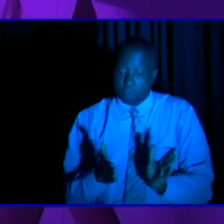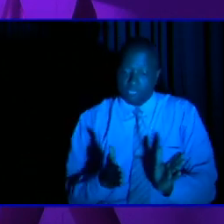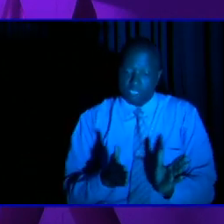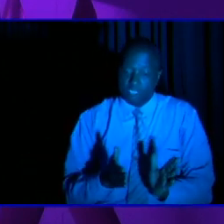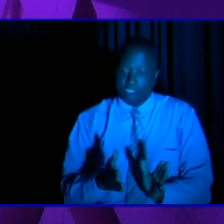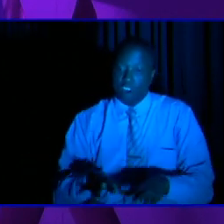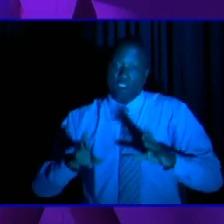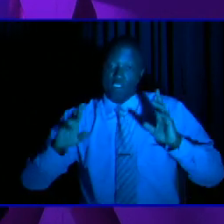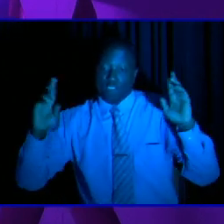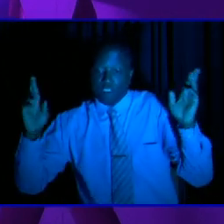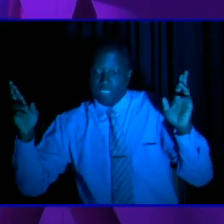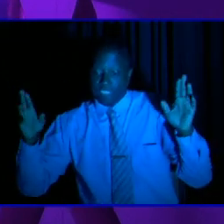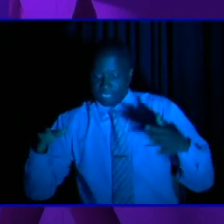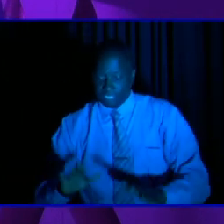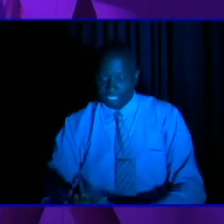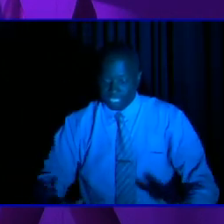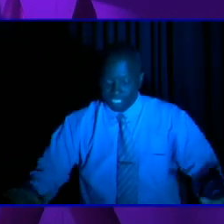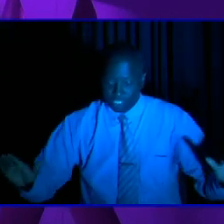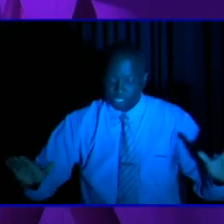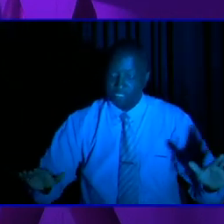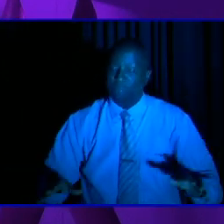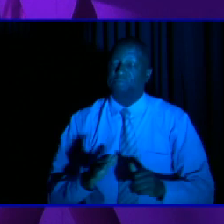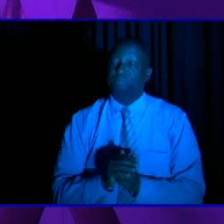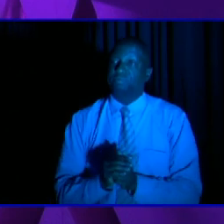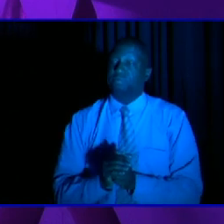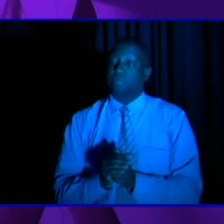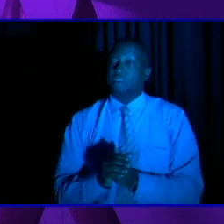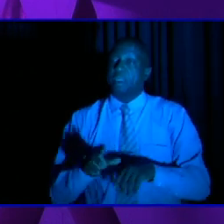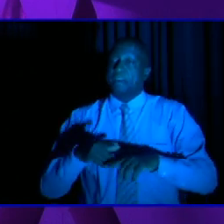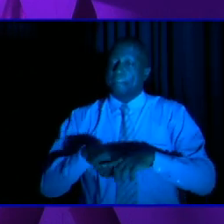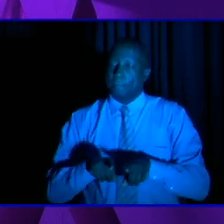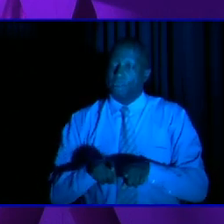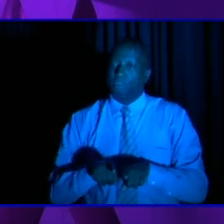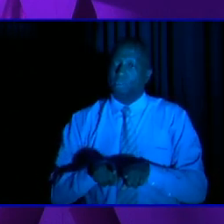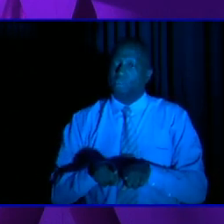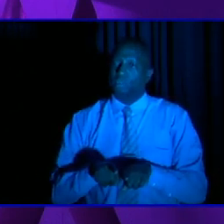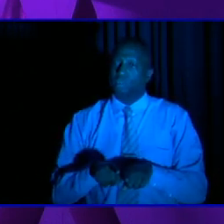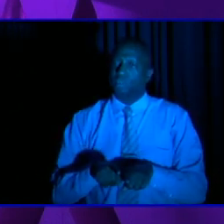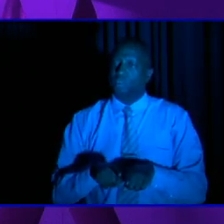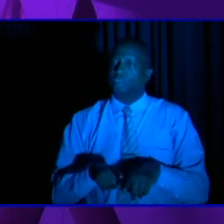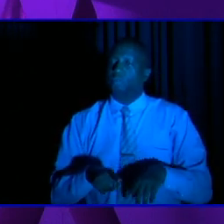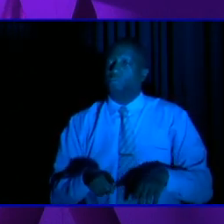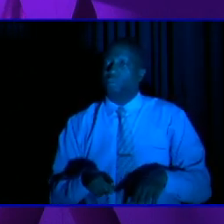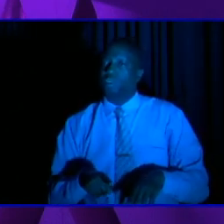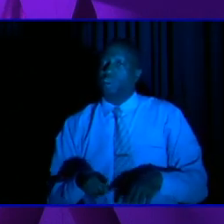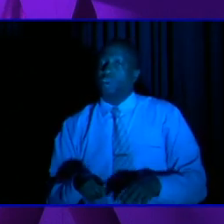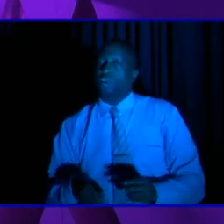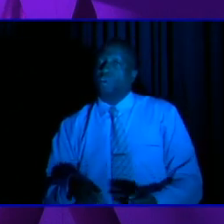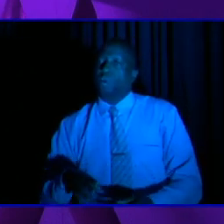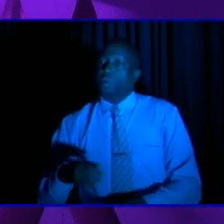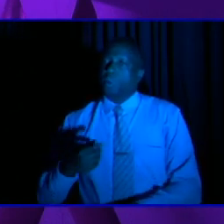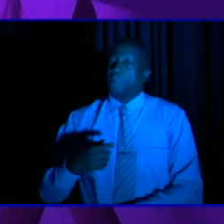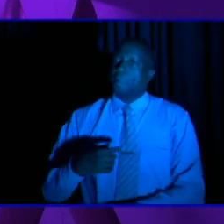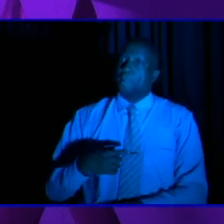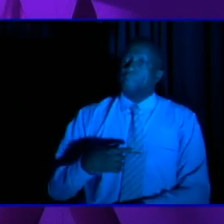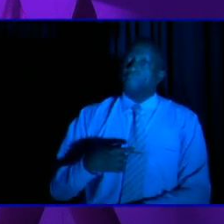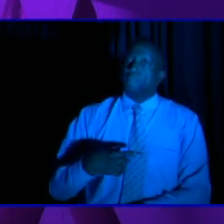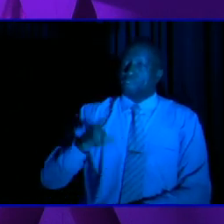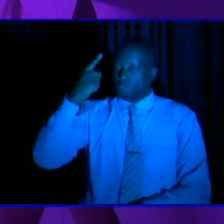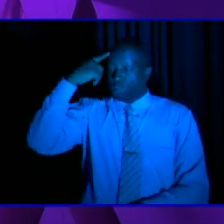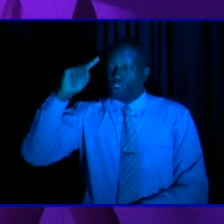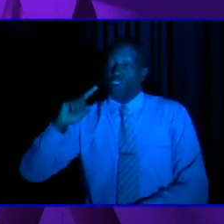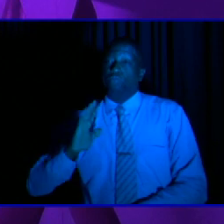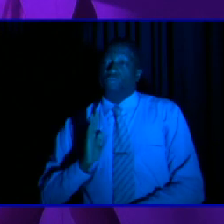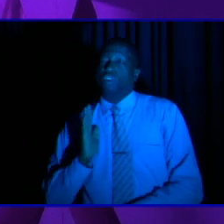we prepare to take care of our family. But the things that matter for our own spiritual salvation,